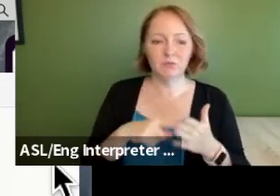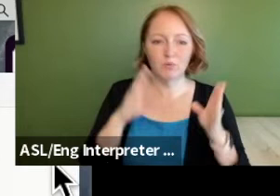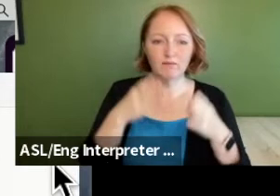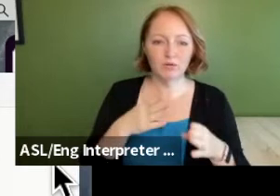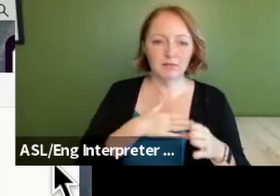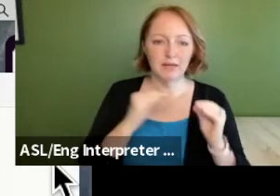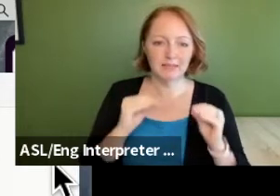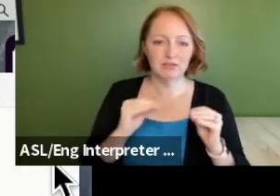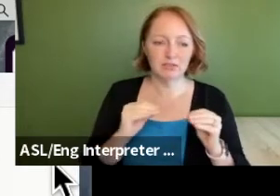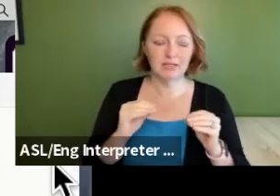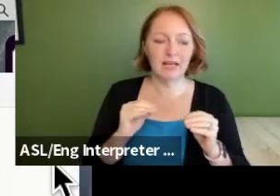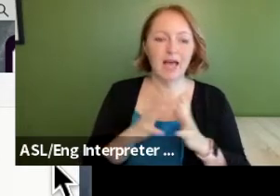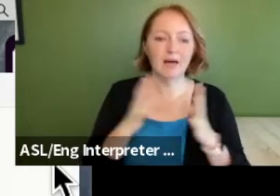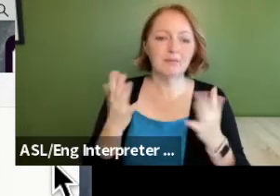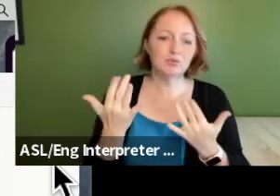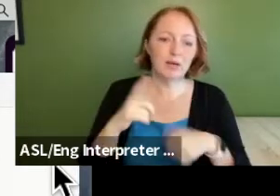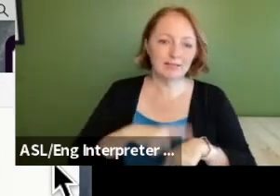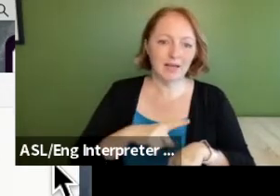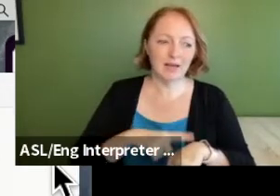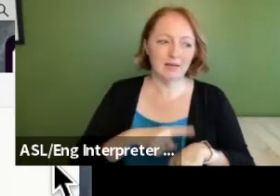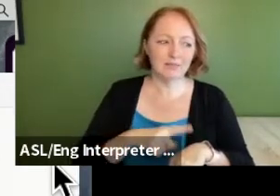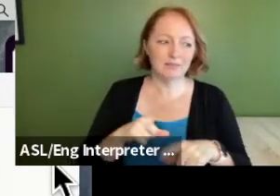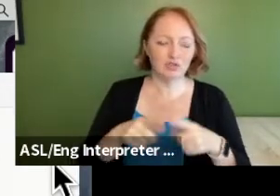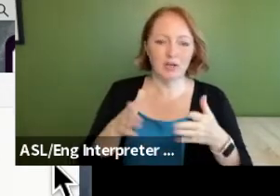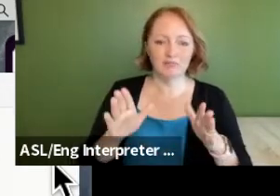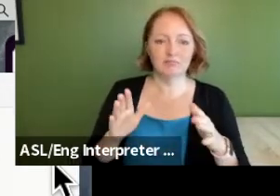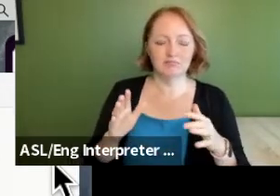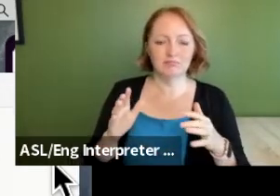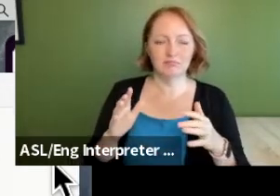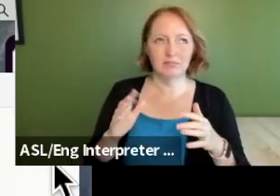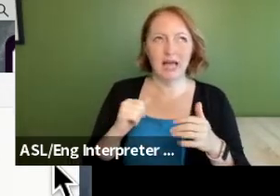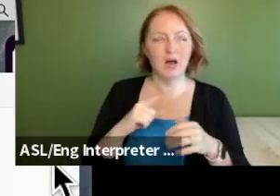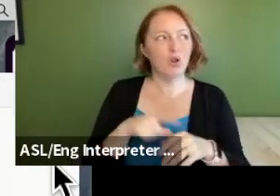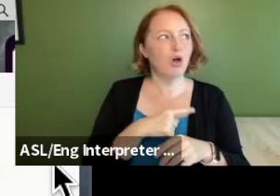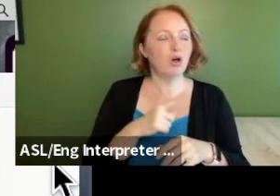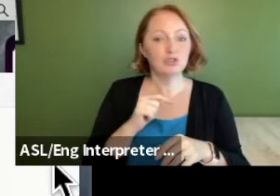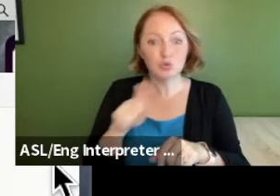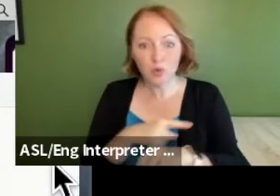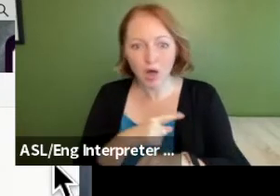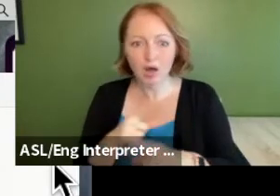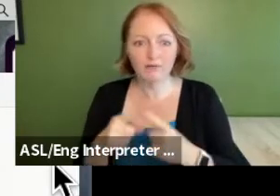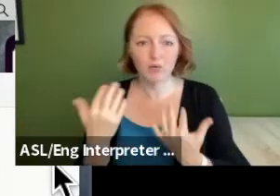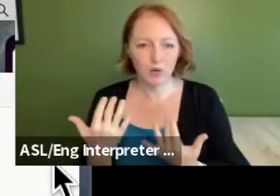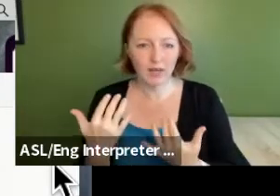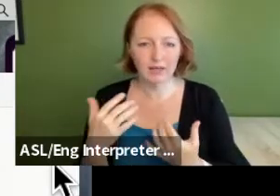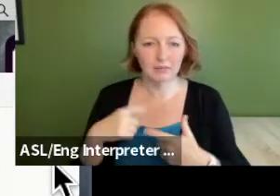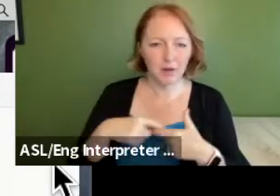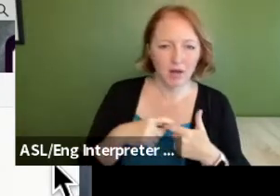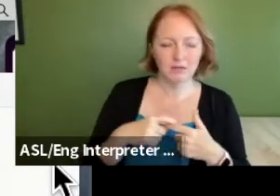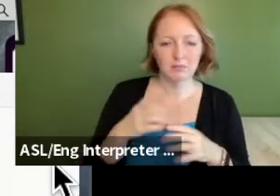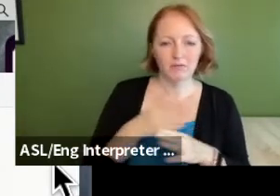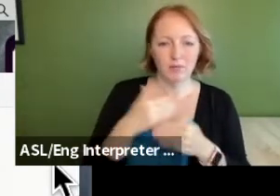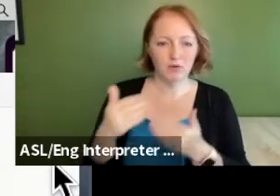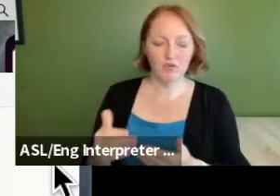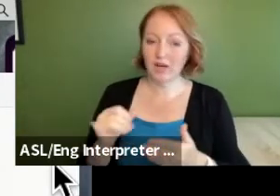my teaching is just like, how much wait time should I, you know, how much is too much wait time before moving on? And then if you don't